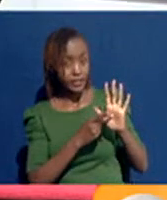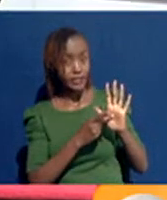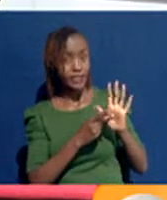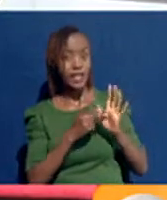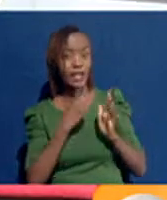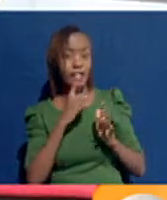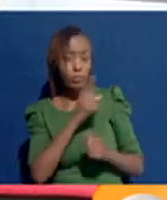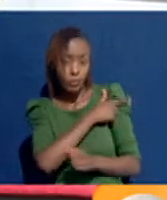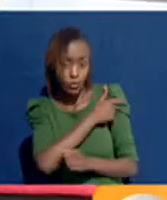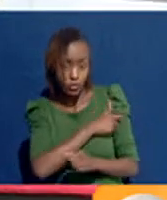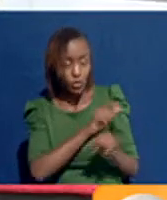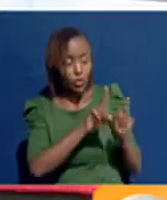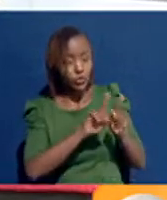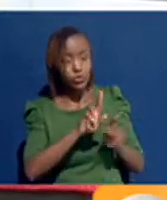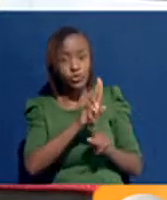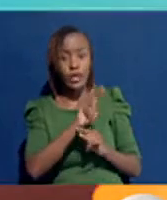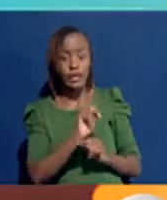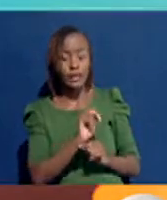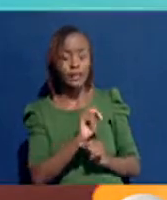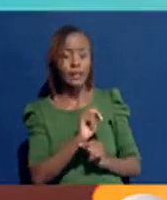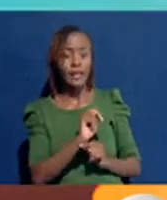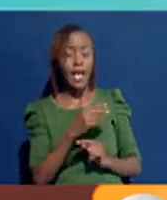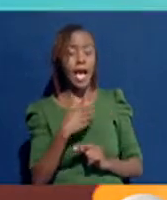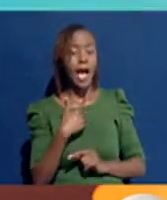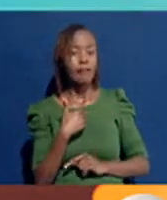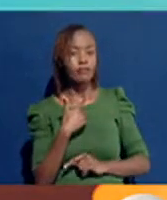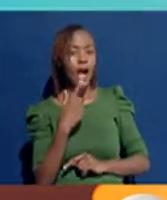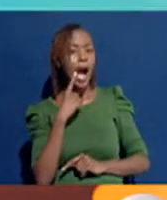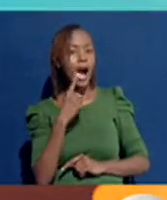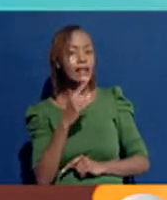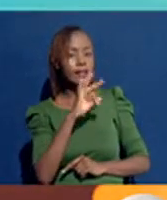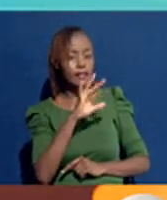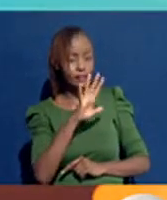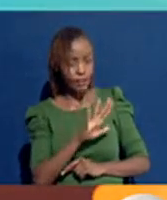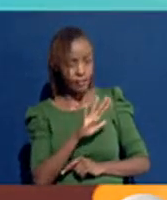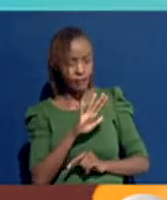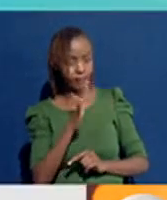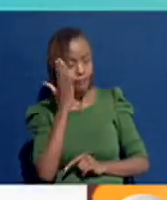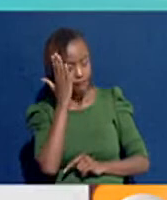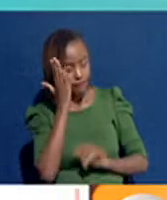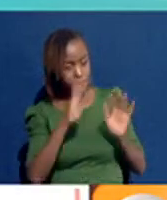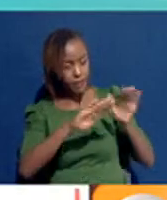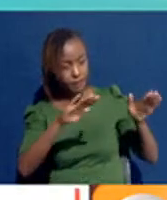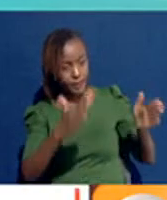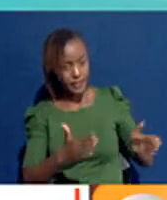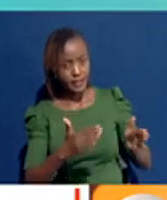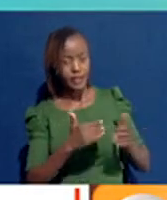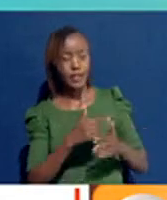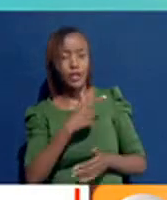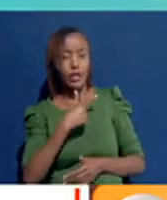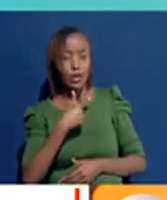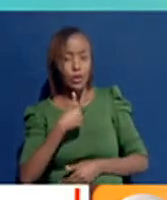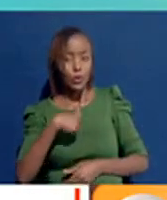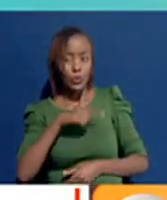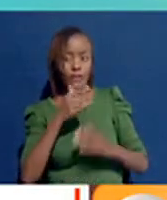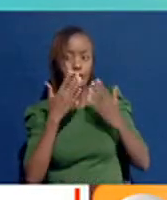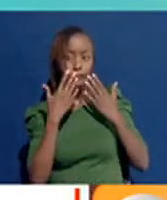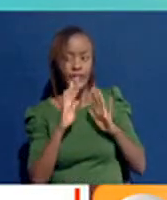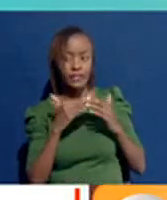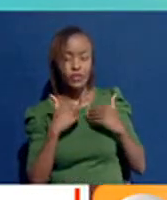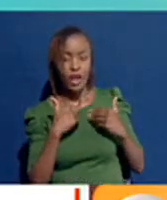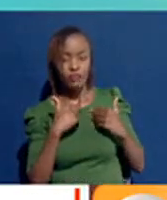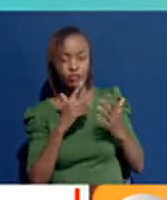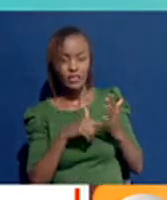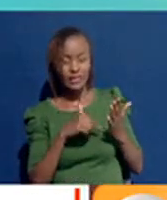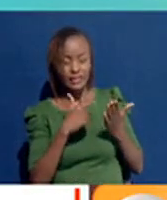UN facility, which is comprises of 135 beds, we are repurposing that one. And we have agreed, we have been having a conversation with the